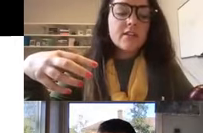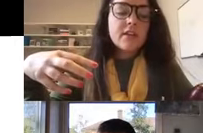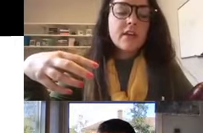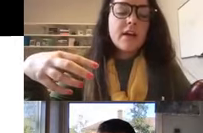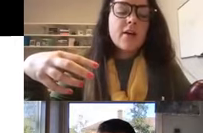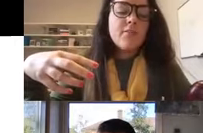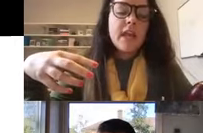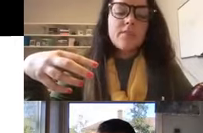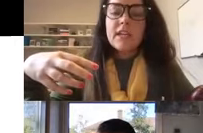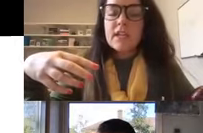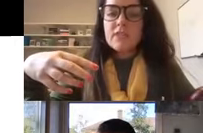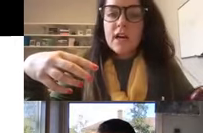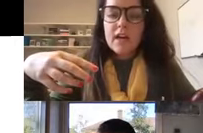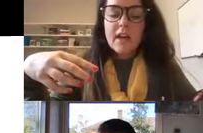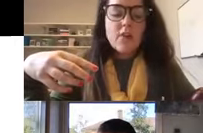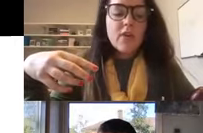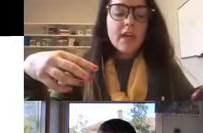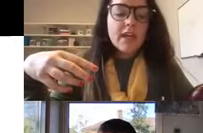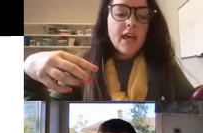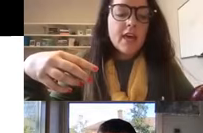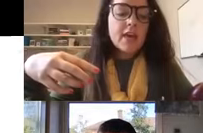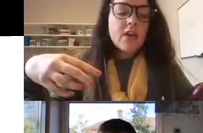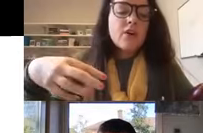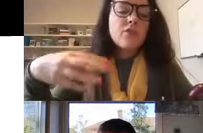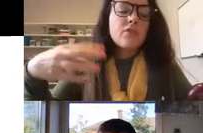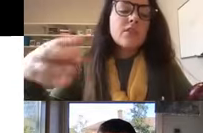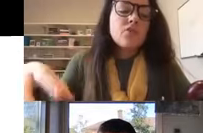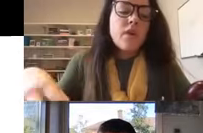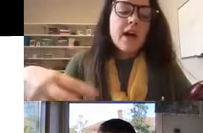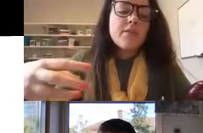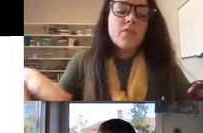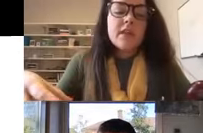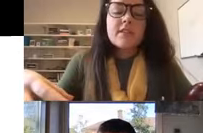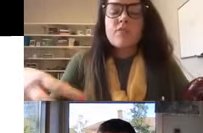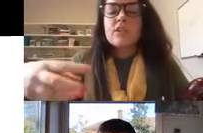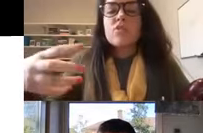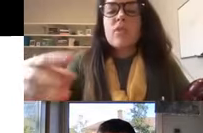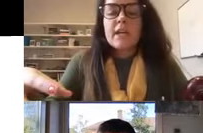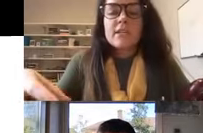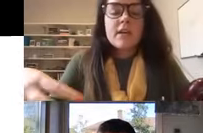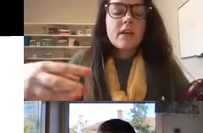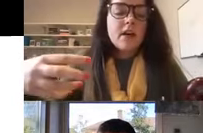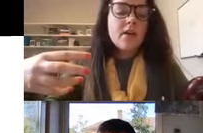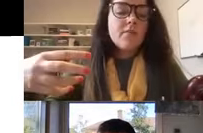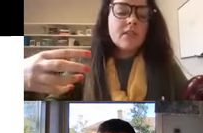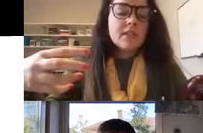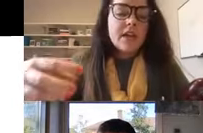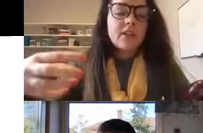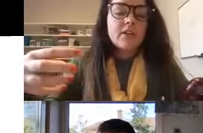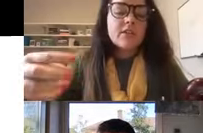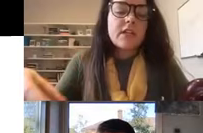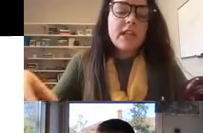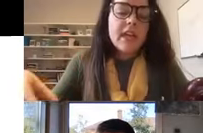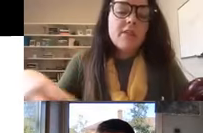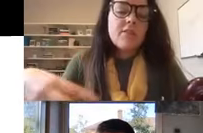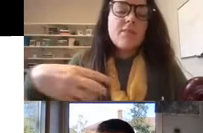educators, namely Eve Tuck and Wayne Yang, who describe the ways in which white